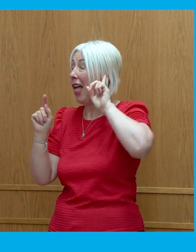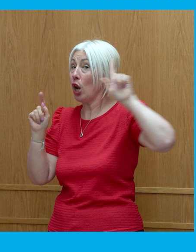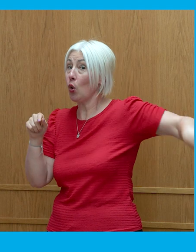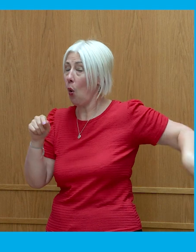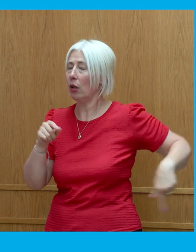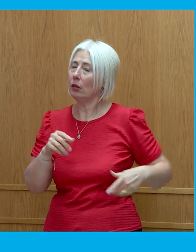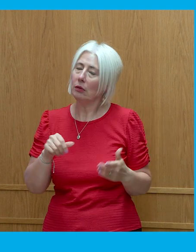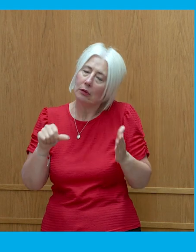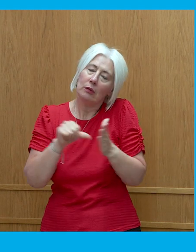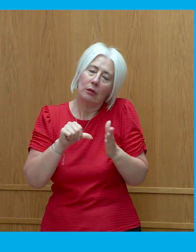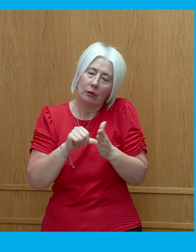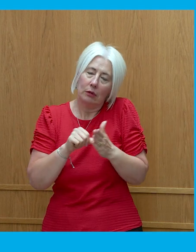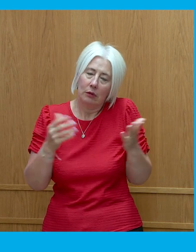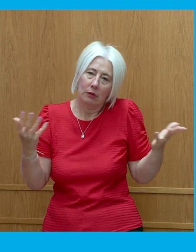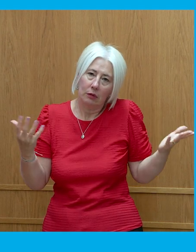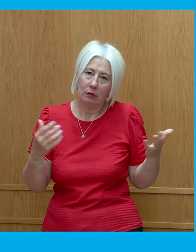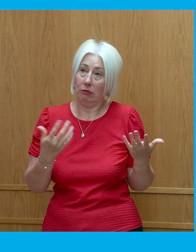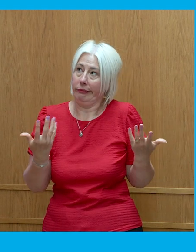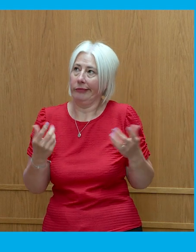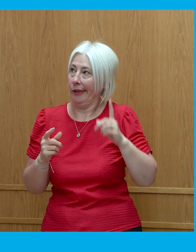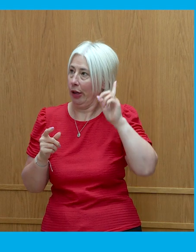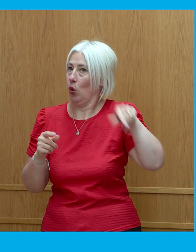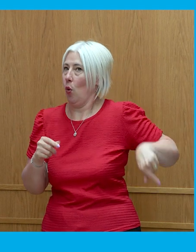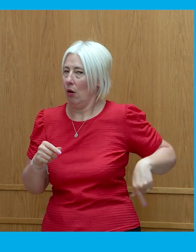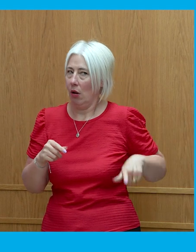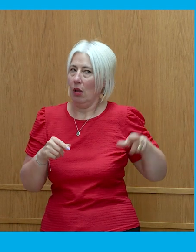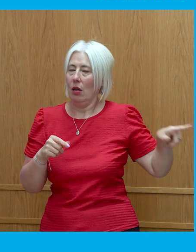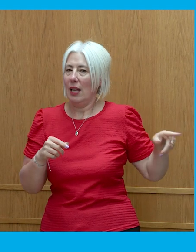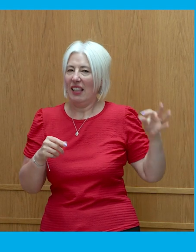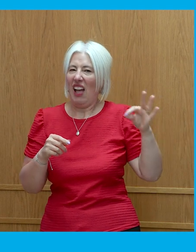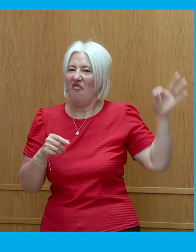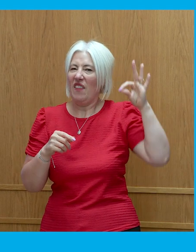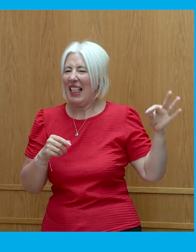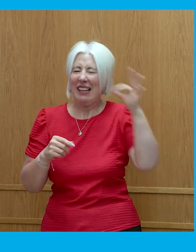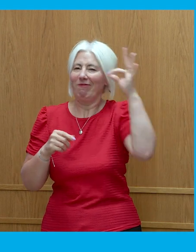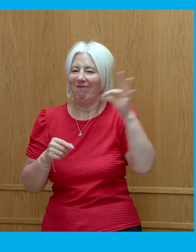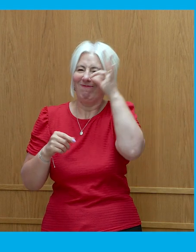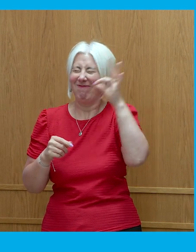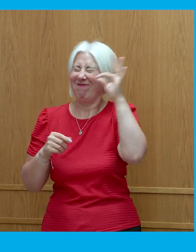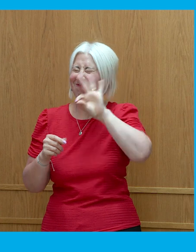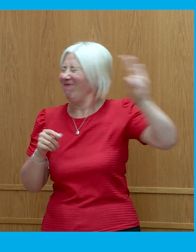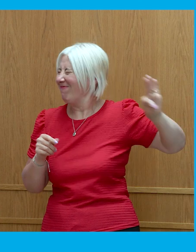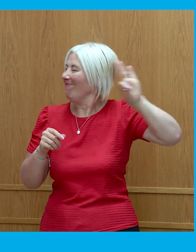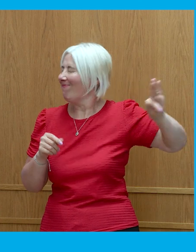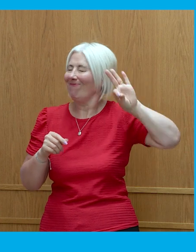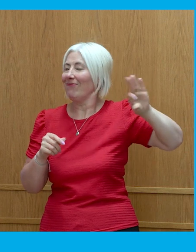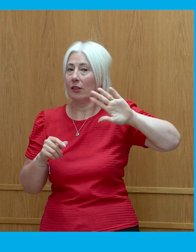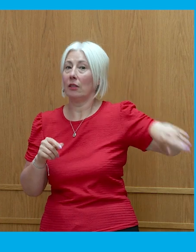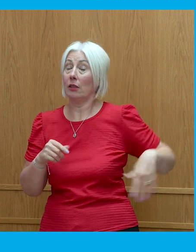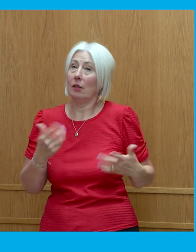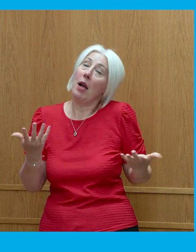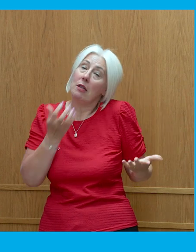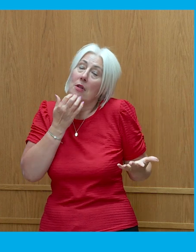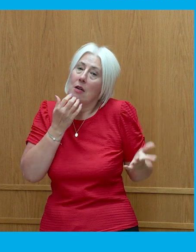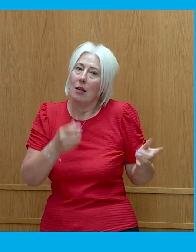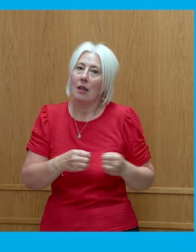is hard because it's hard to ignore the fly that keeps buzzing around your face. It's hard to ignore that.